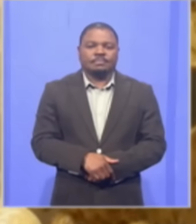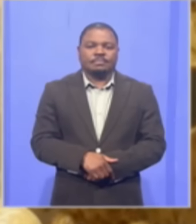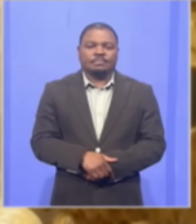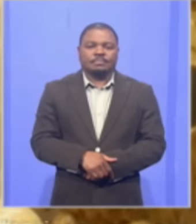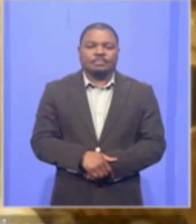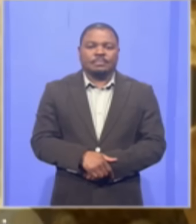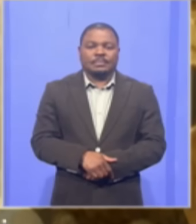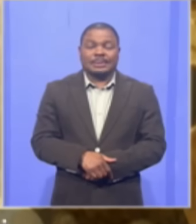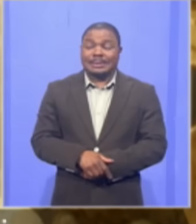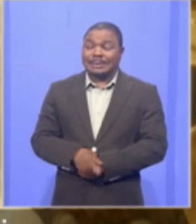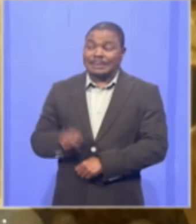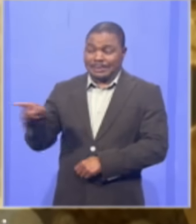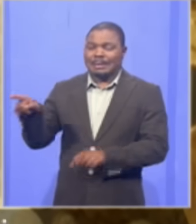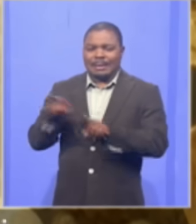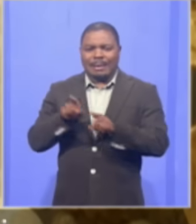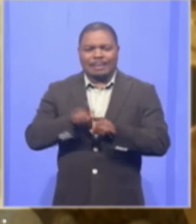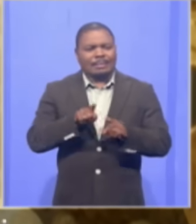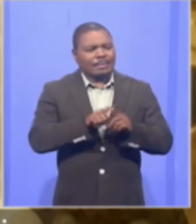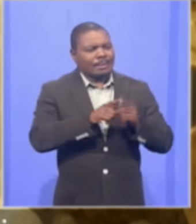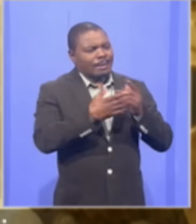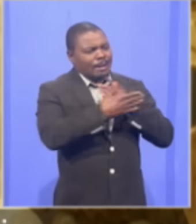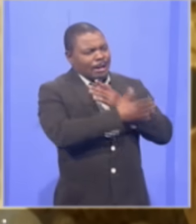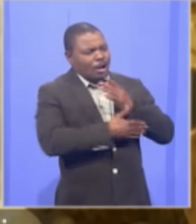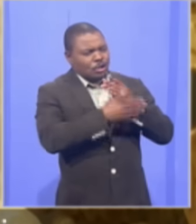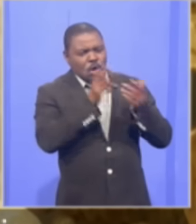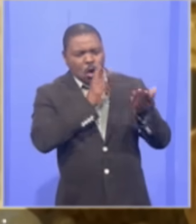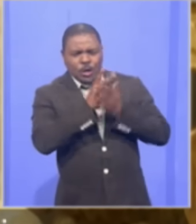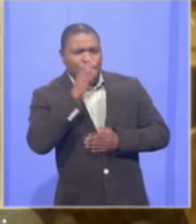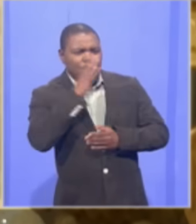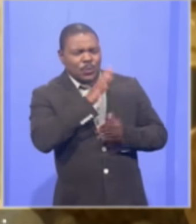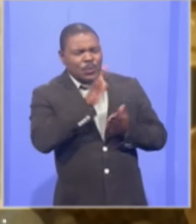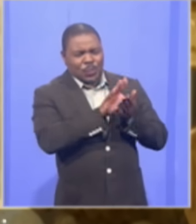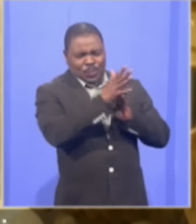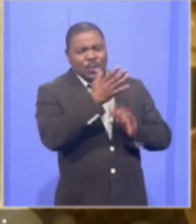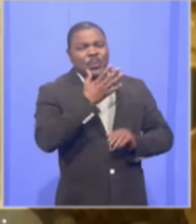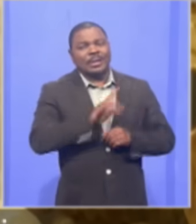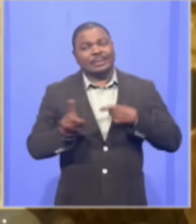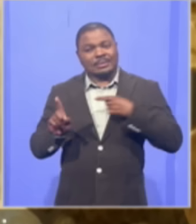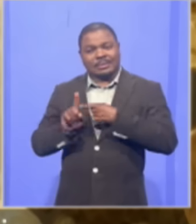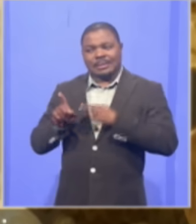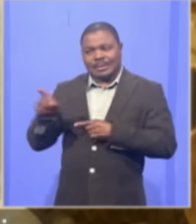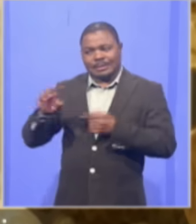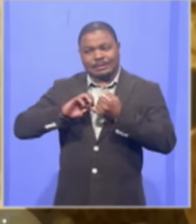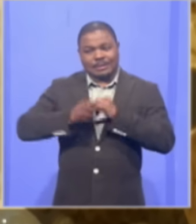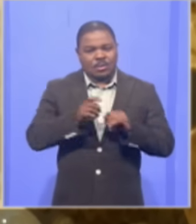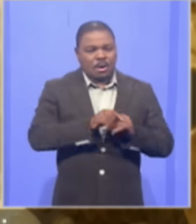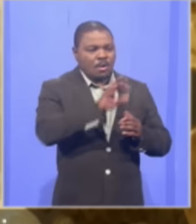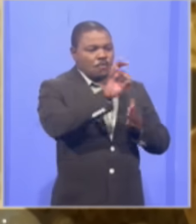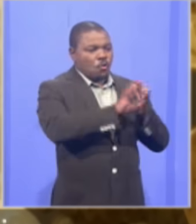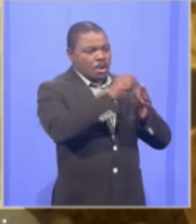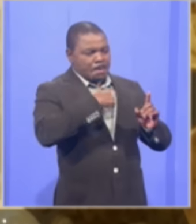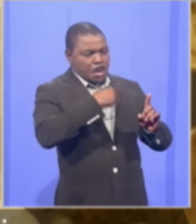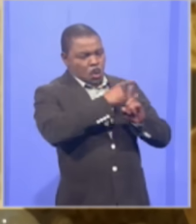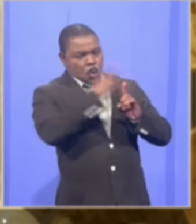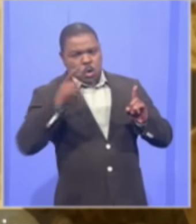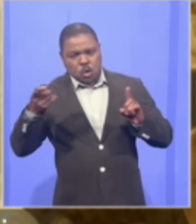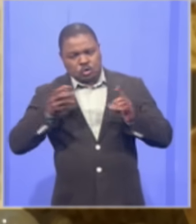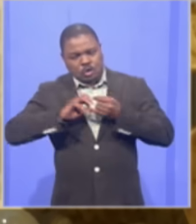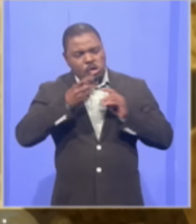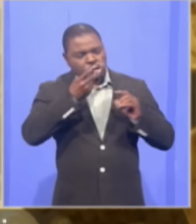This was treason. This was every word you can think of. They tried to steal the election. They tried